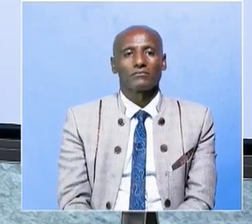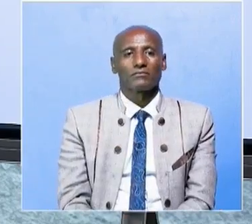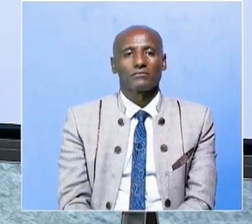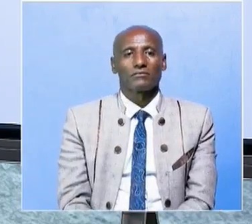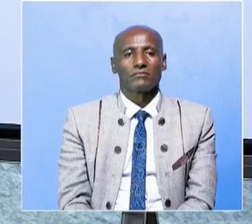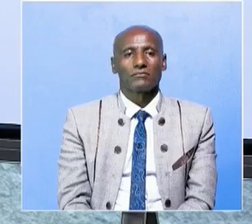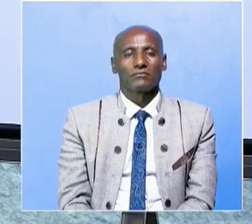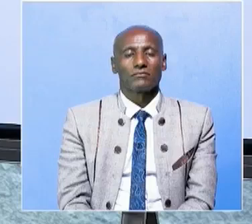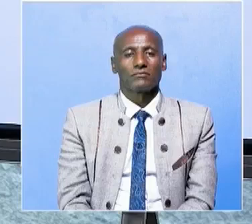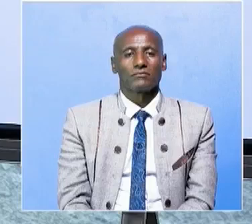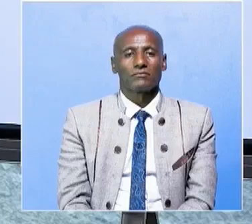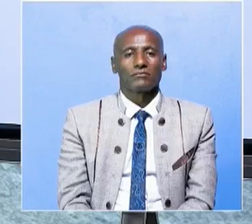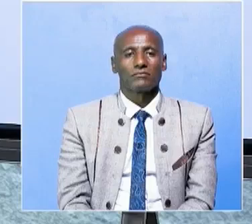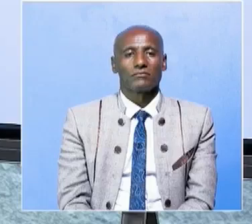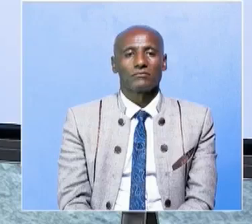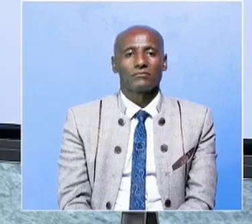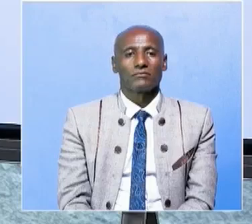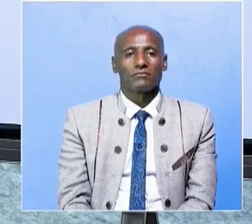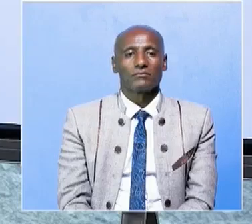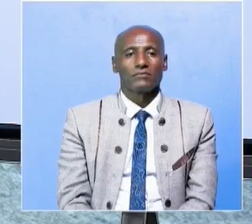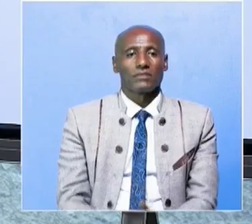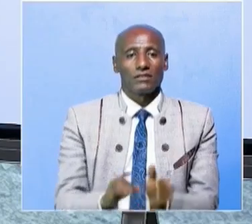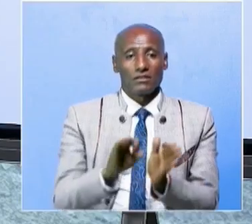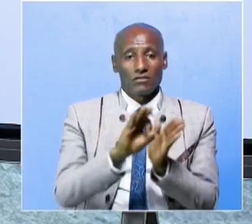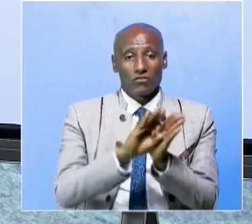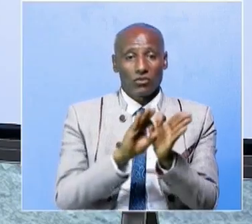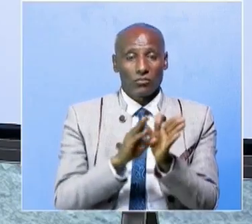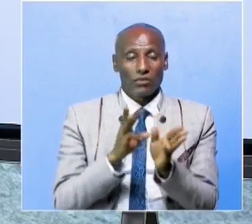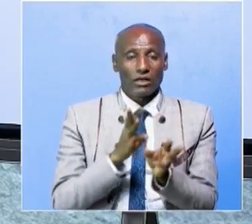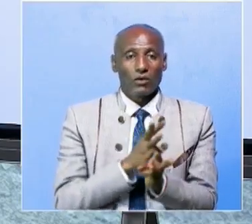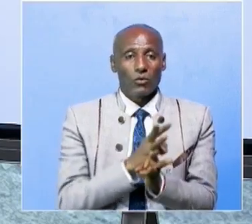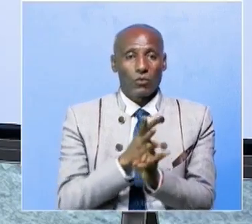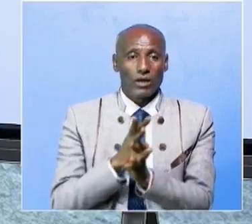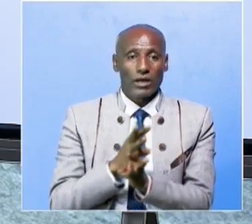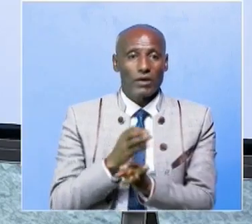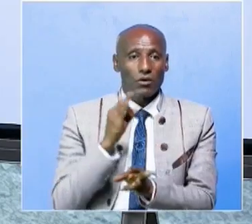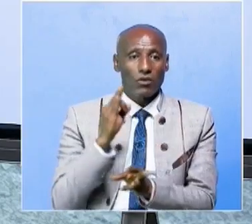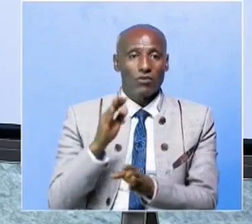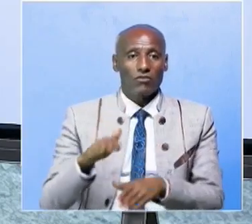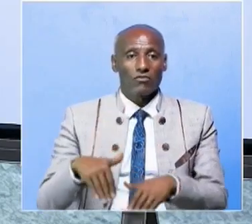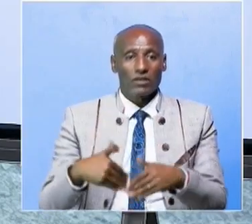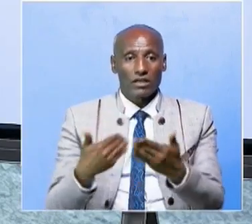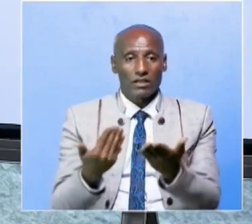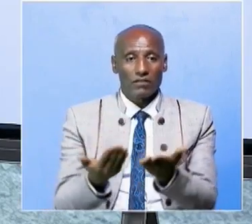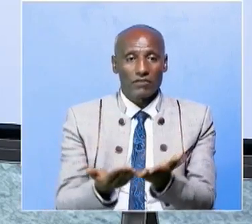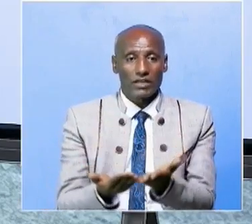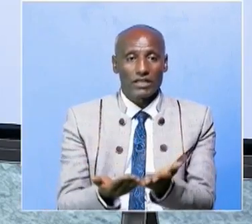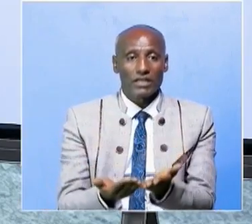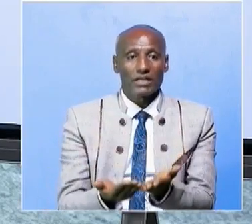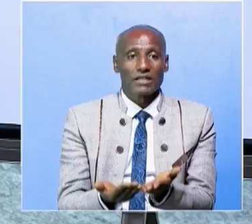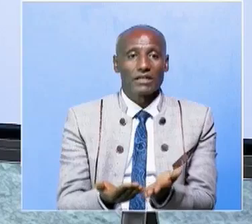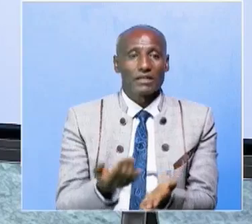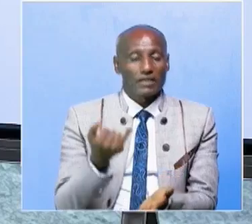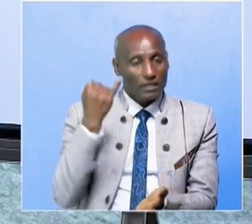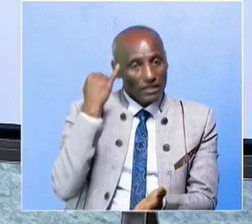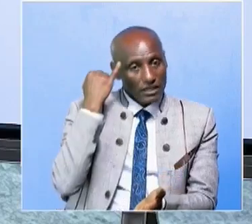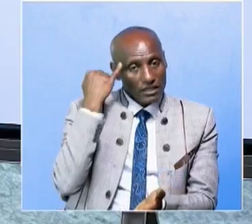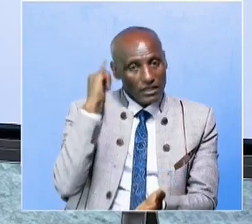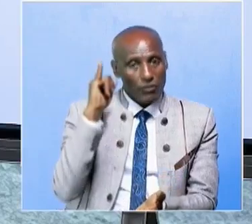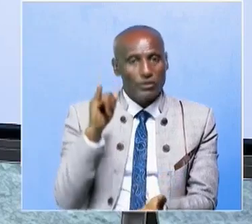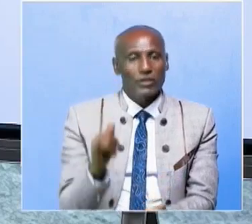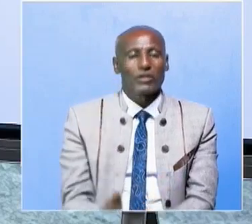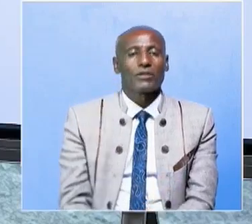it. But this is the formal way of using the expression by giving